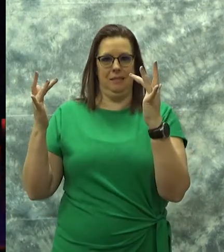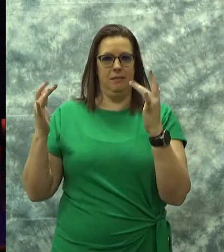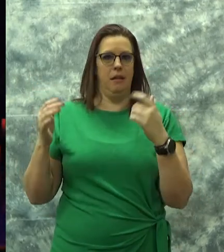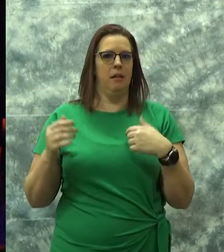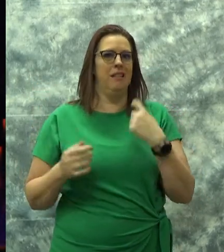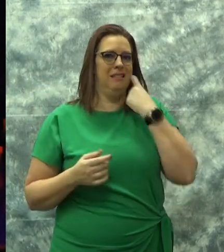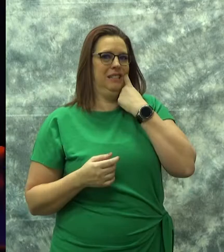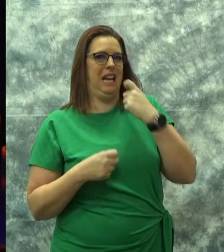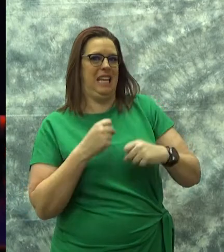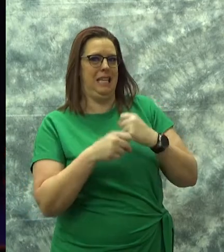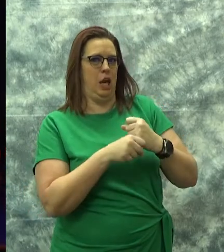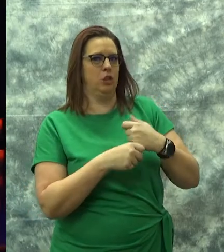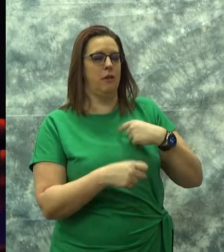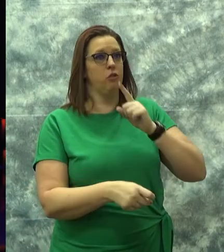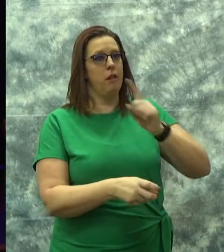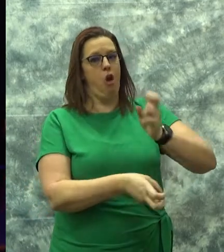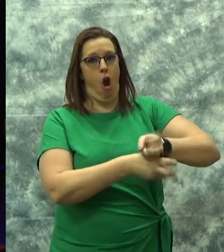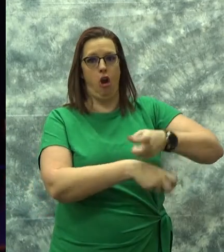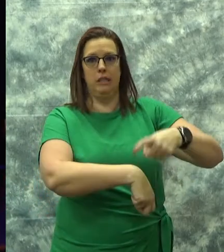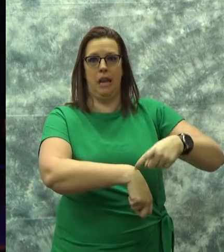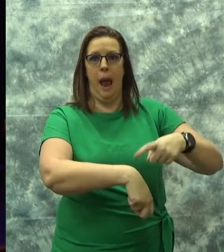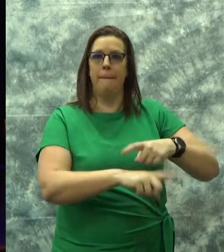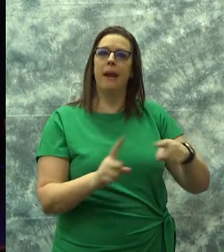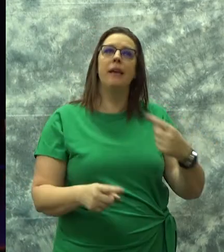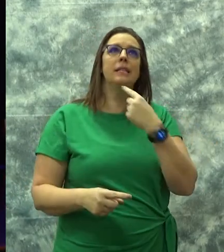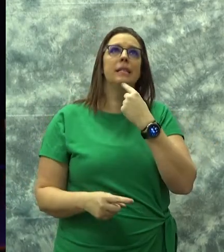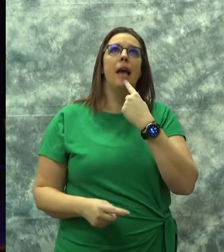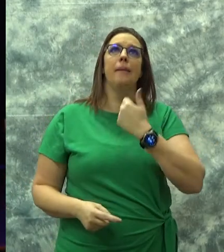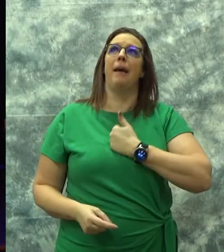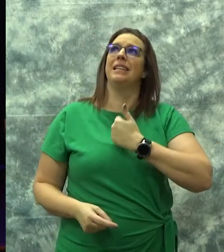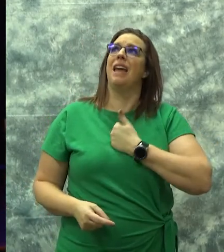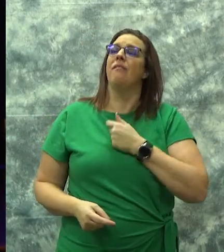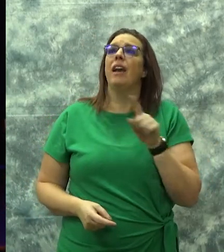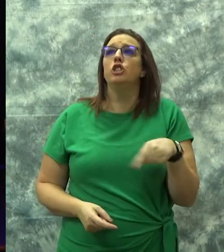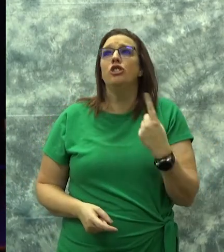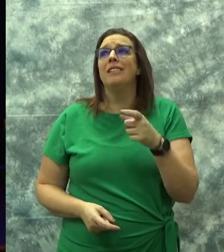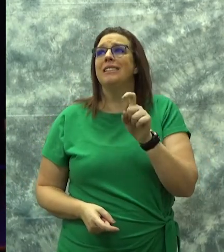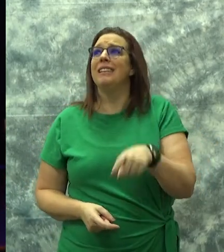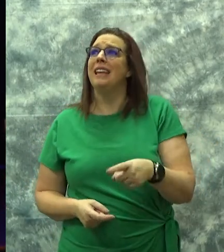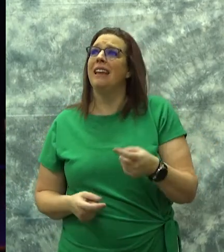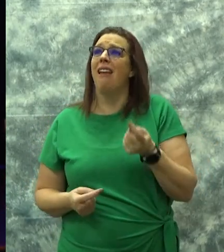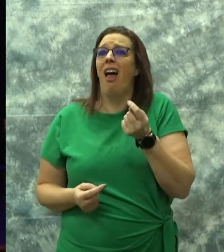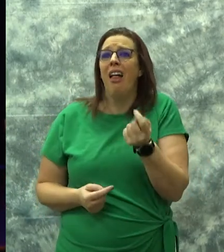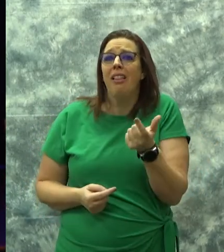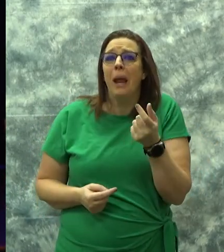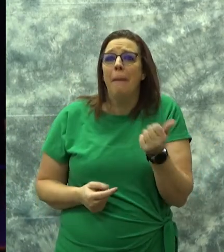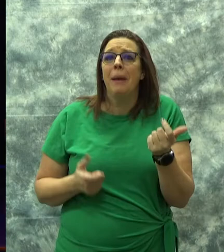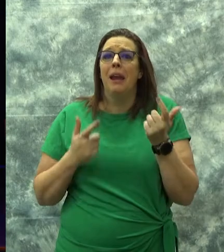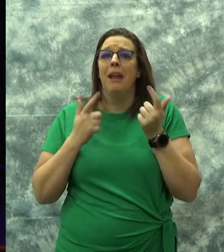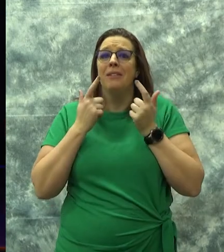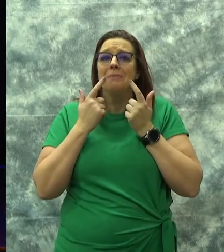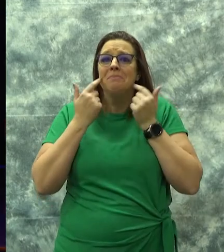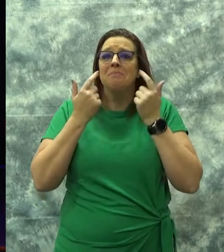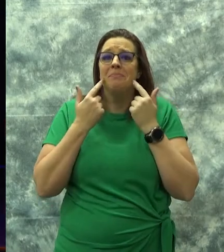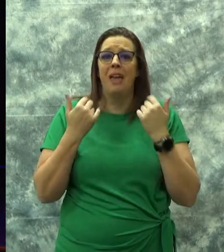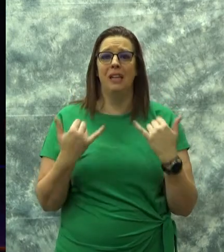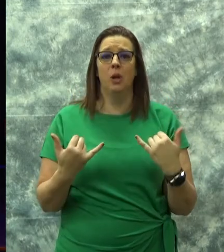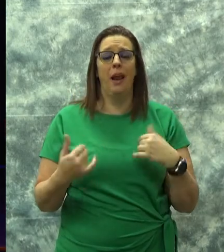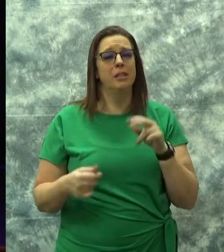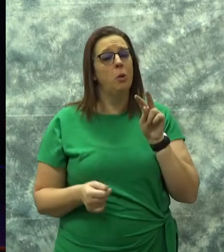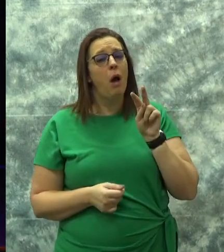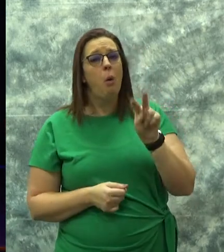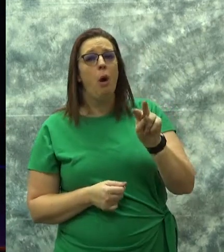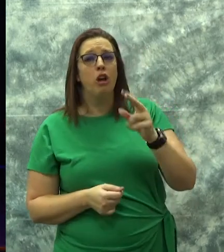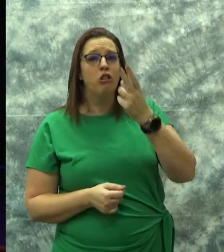there have been times when I've said to myself, I just need a little bit of lightheartedness today. And so I'll watch some funny